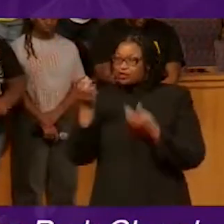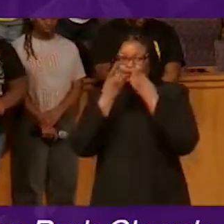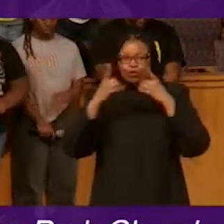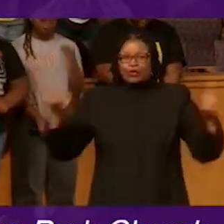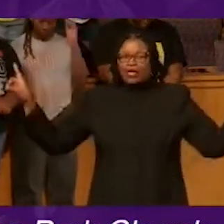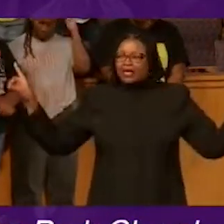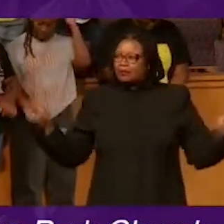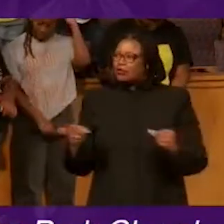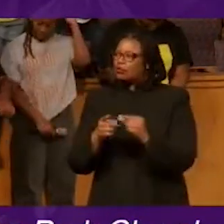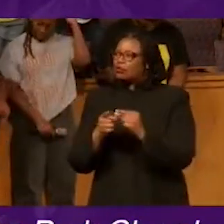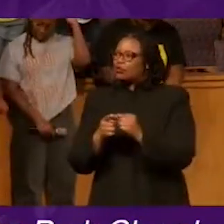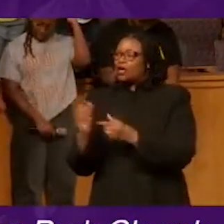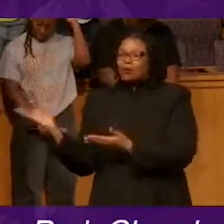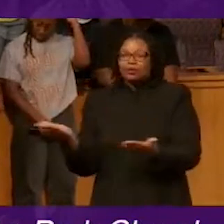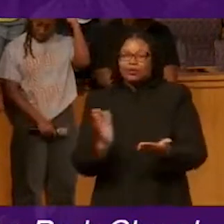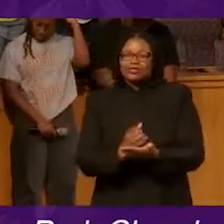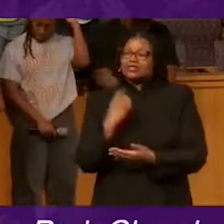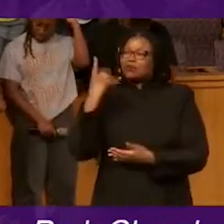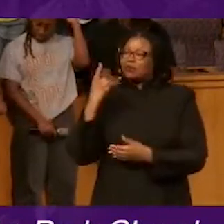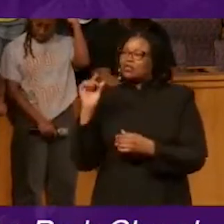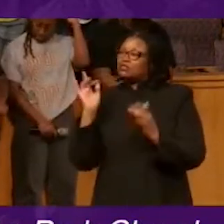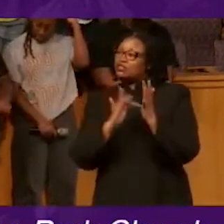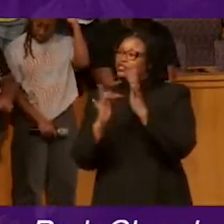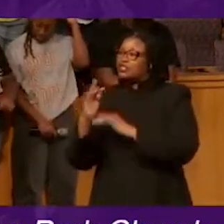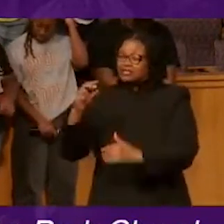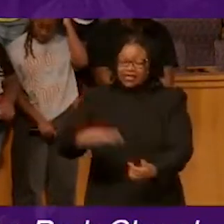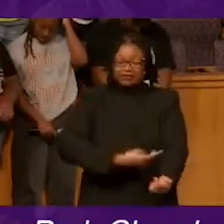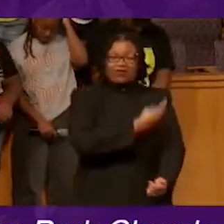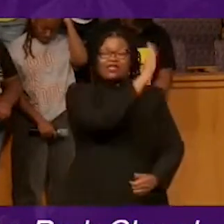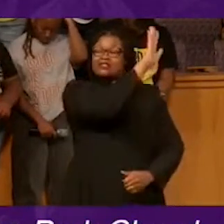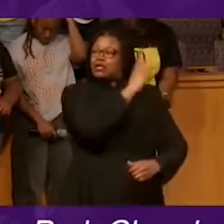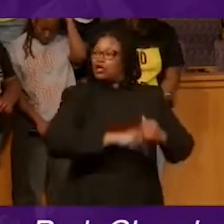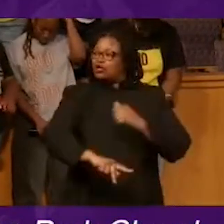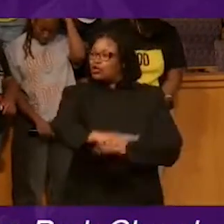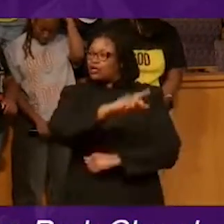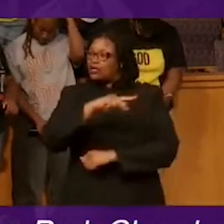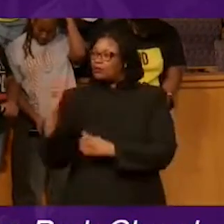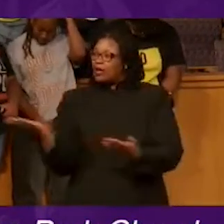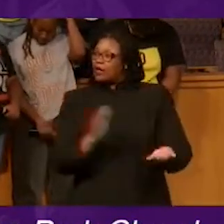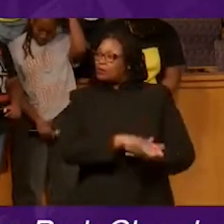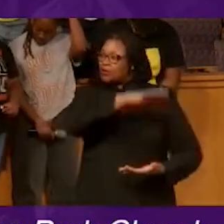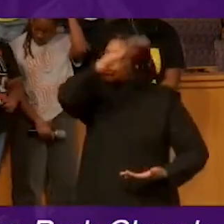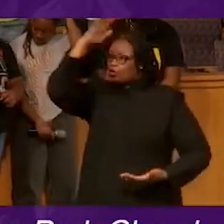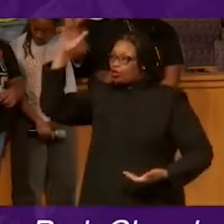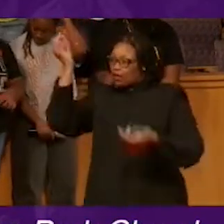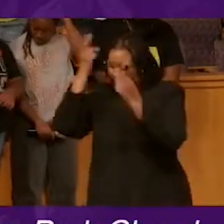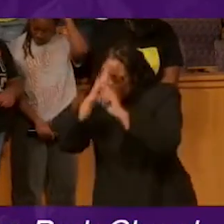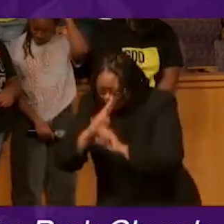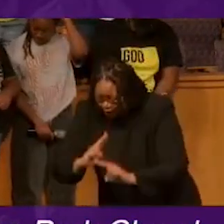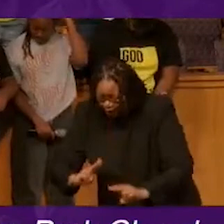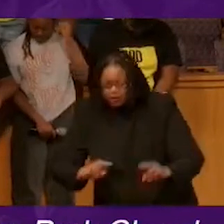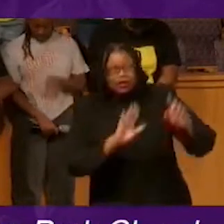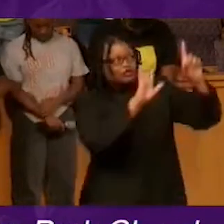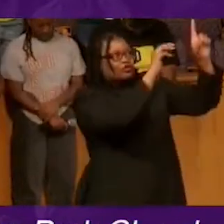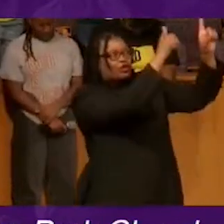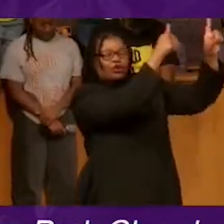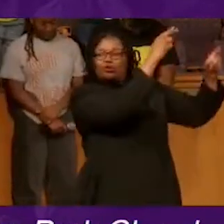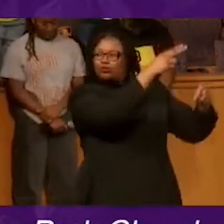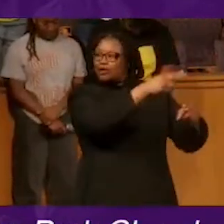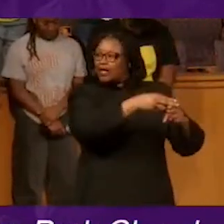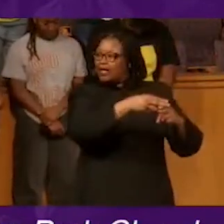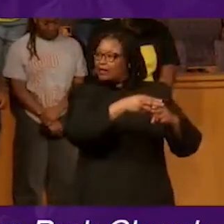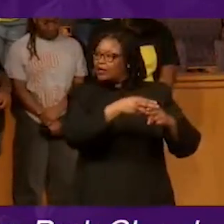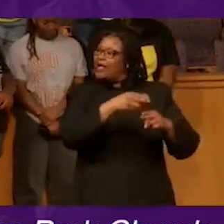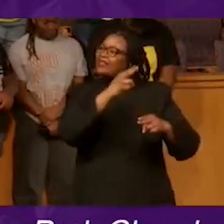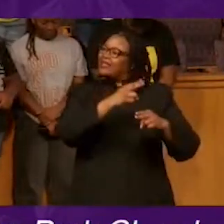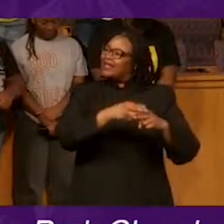Draw somebody to Jesus, advance your kingdom, and bring glory and honor to your own name. In the